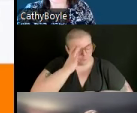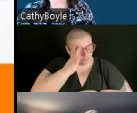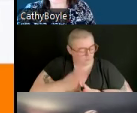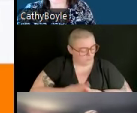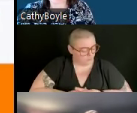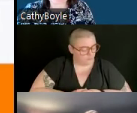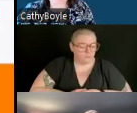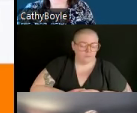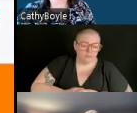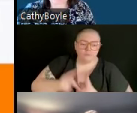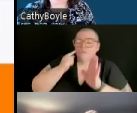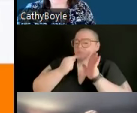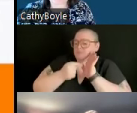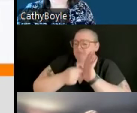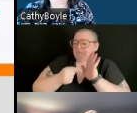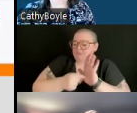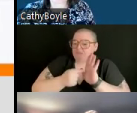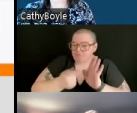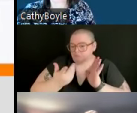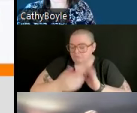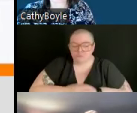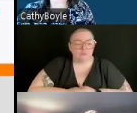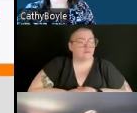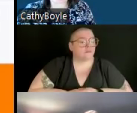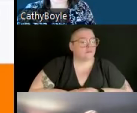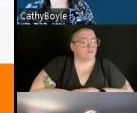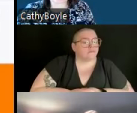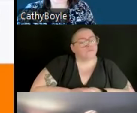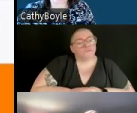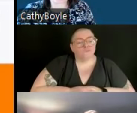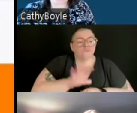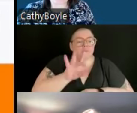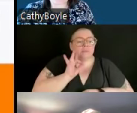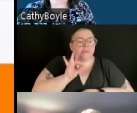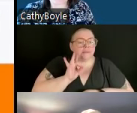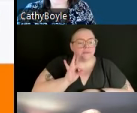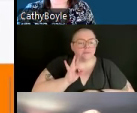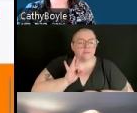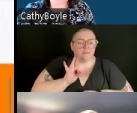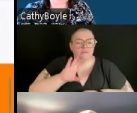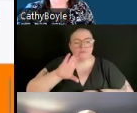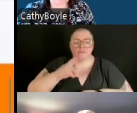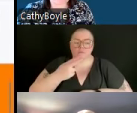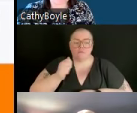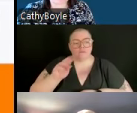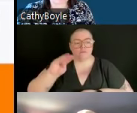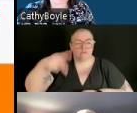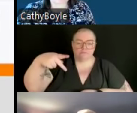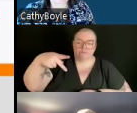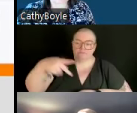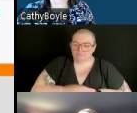So to give an example, let's go to the CHAMP.